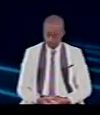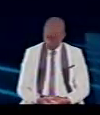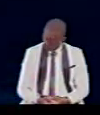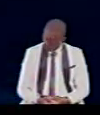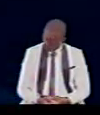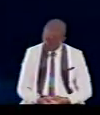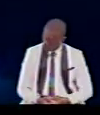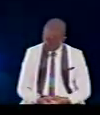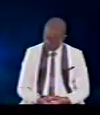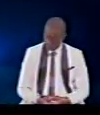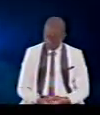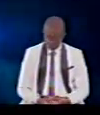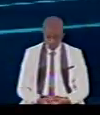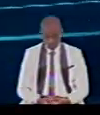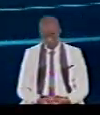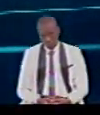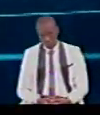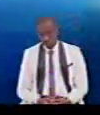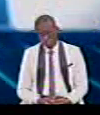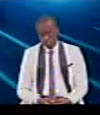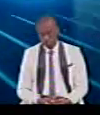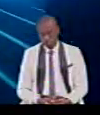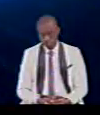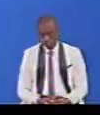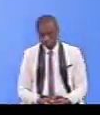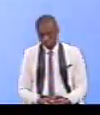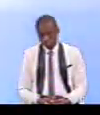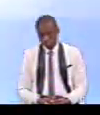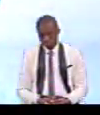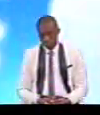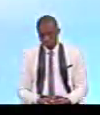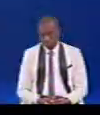Ministrations from regions, states, and nations across the world.